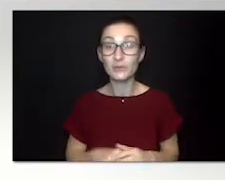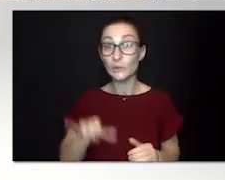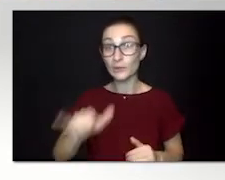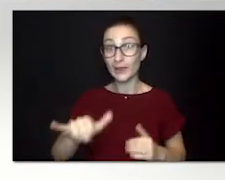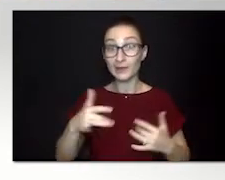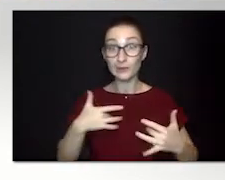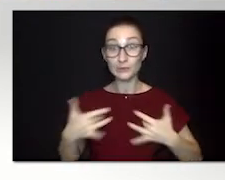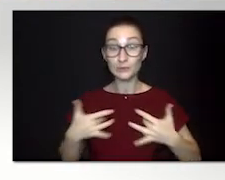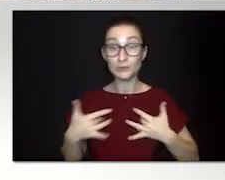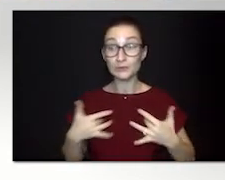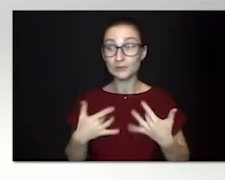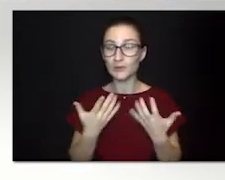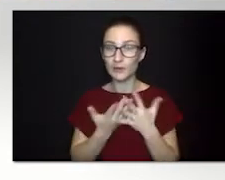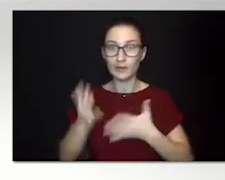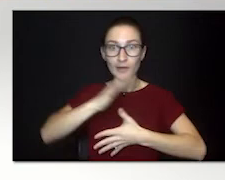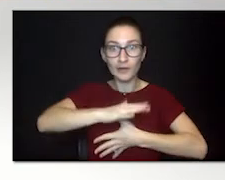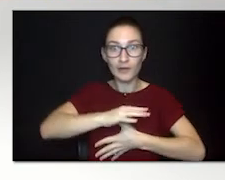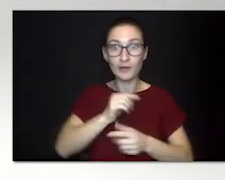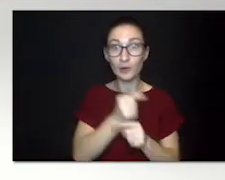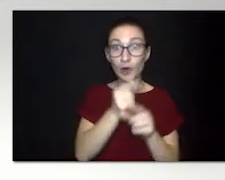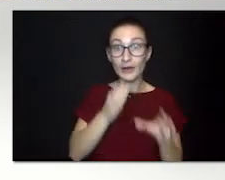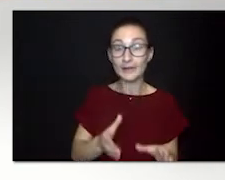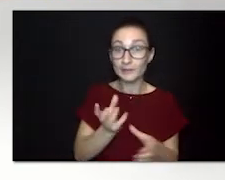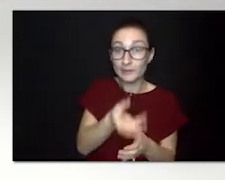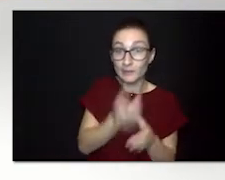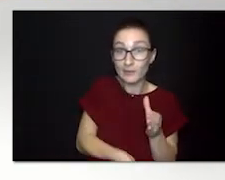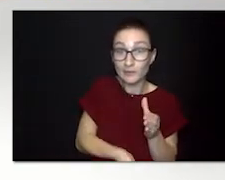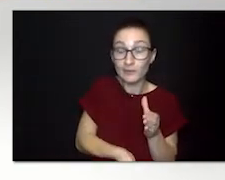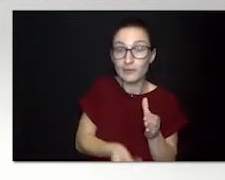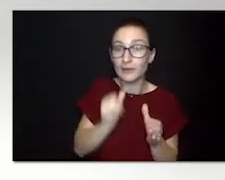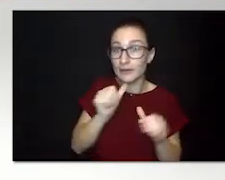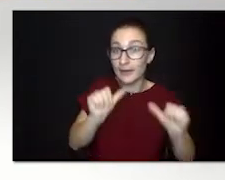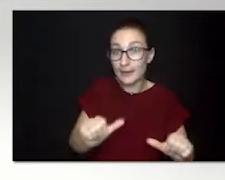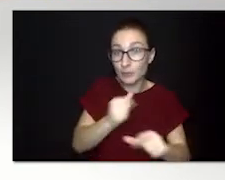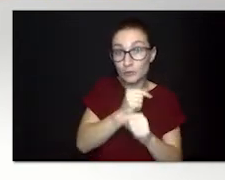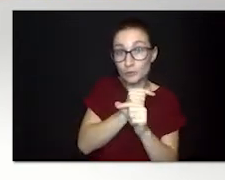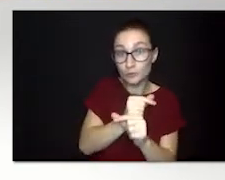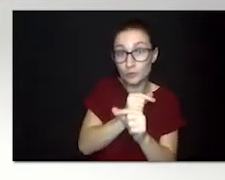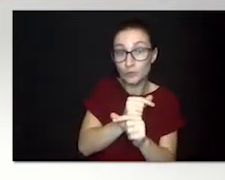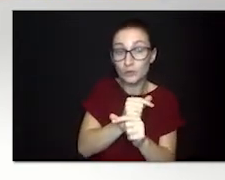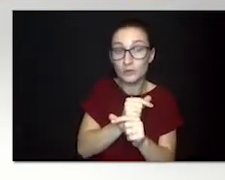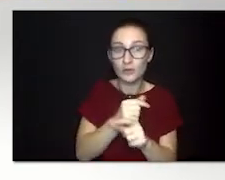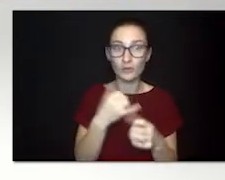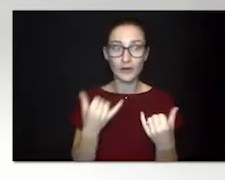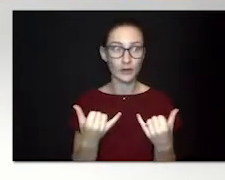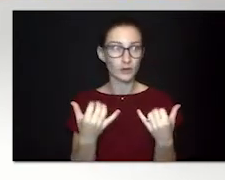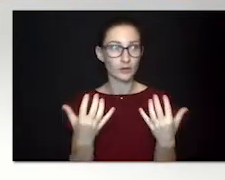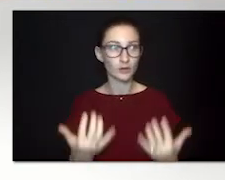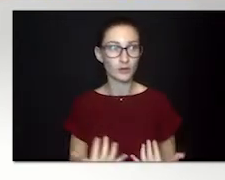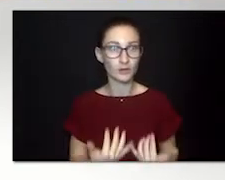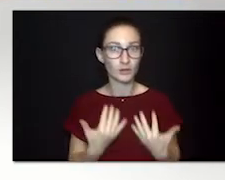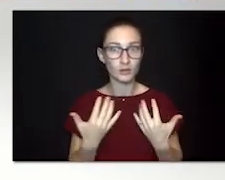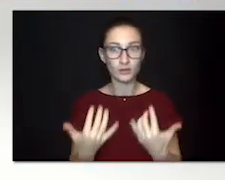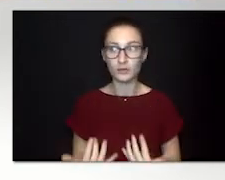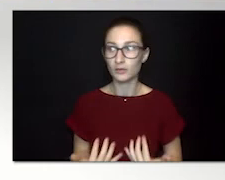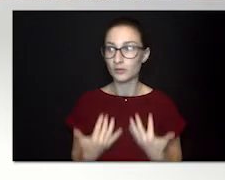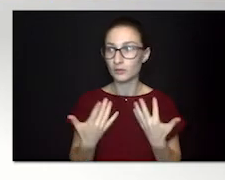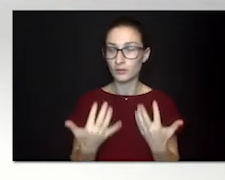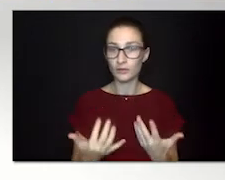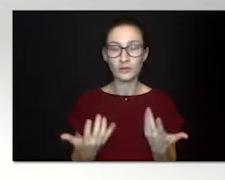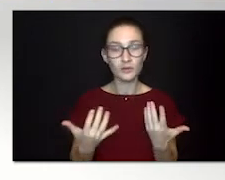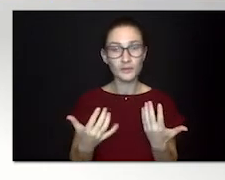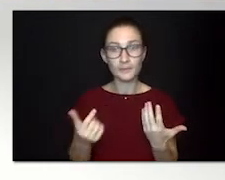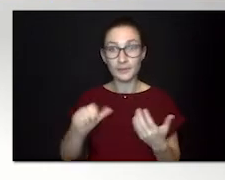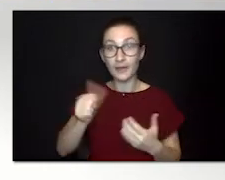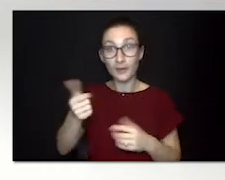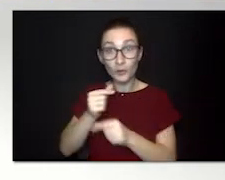always, right, now that the guardian has passed away, become incapacitated, stepped down, well, now there's a lull between when the next